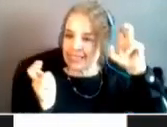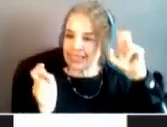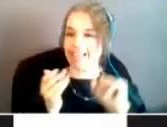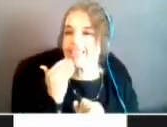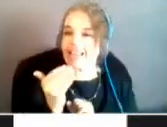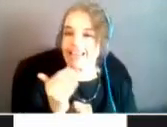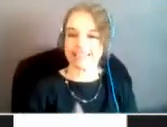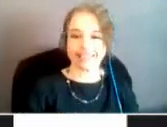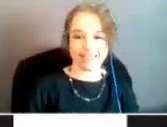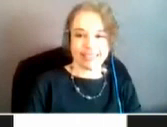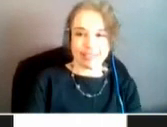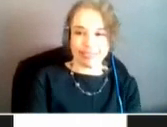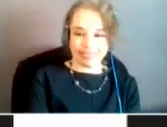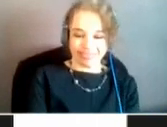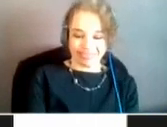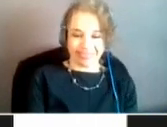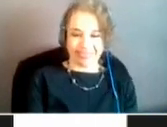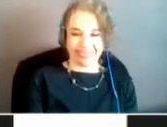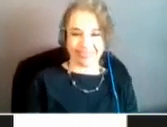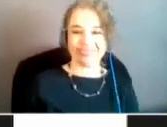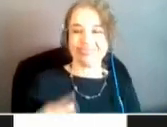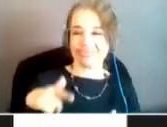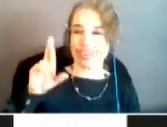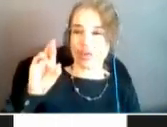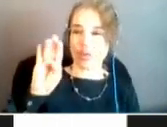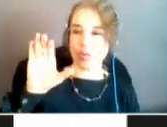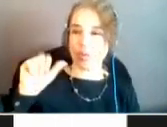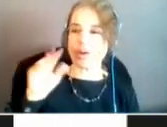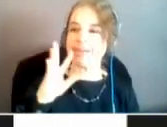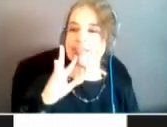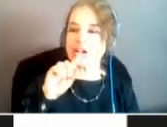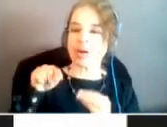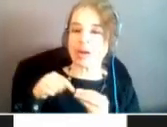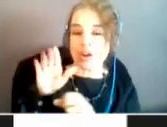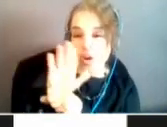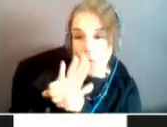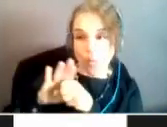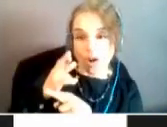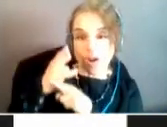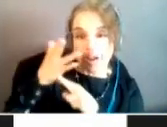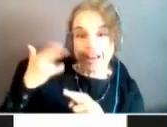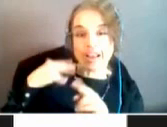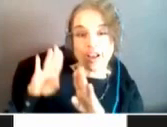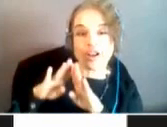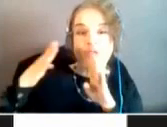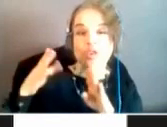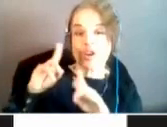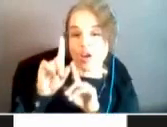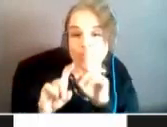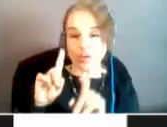Thanks. Thank you. I'm going to turn it to Rebecca that's going to talk a little bit about our local resources, and then we'll open it up for